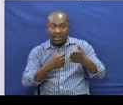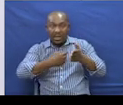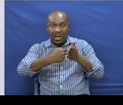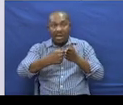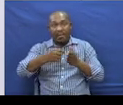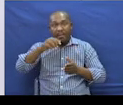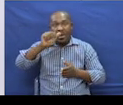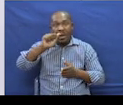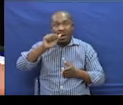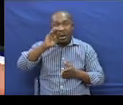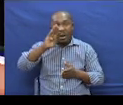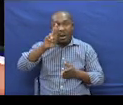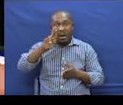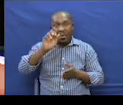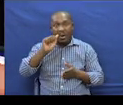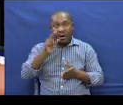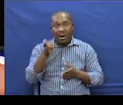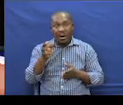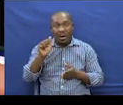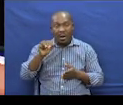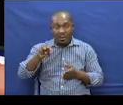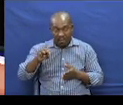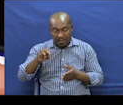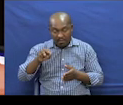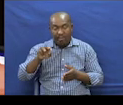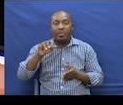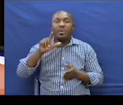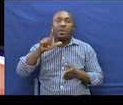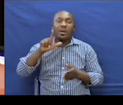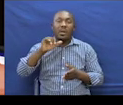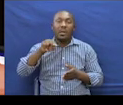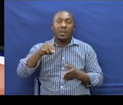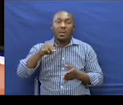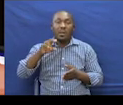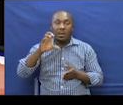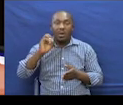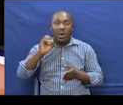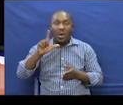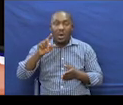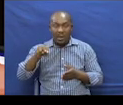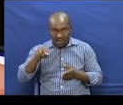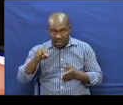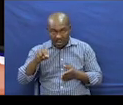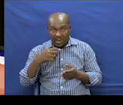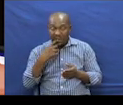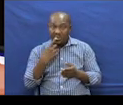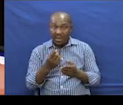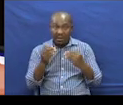Lincoln. In his definition, Abraham Lincoln defined democracy as a system of